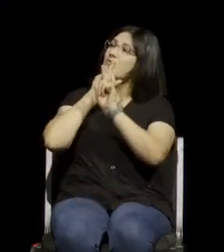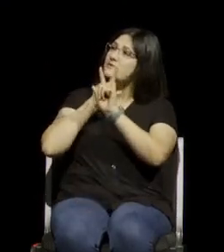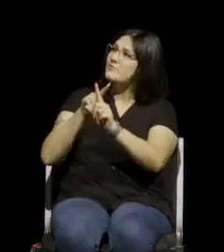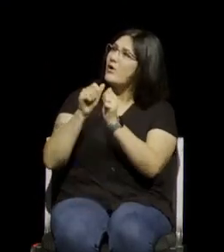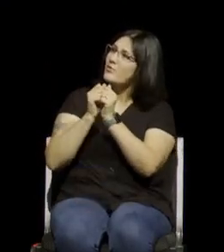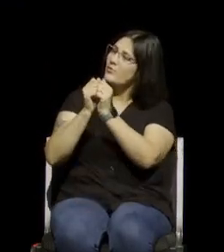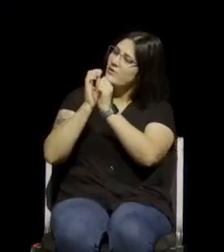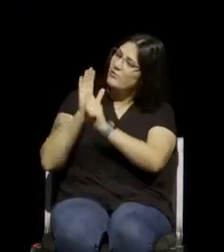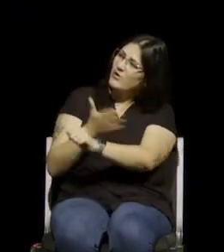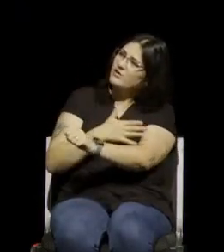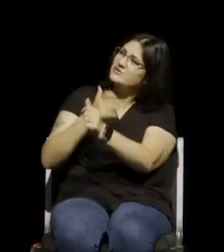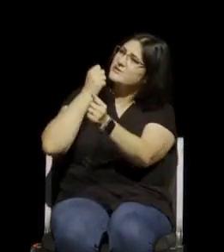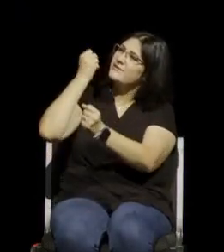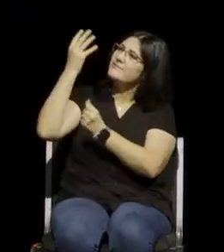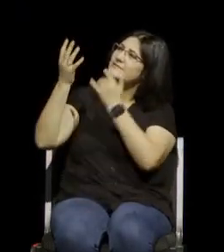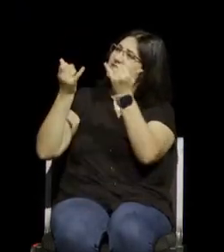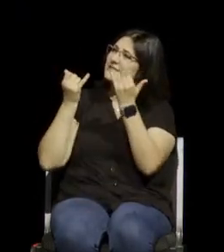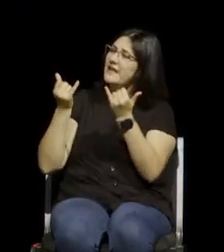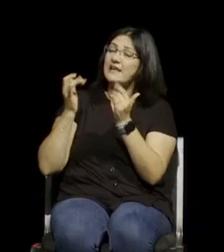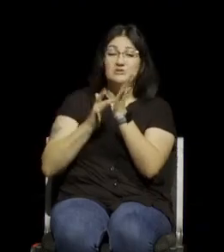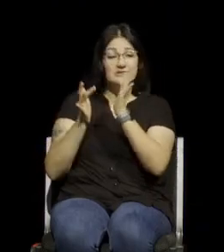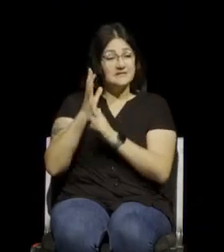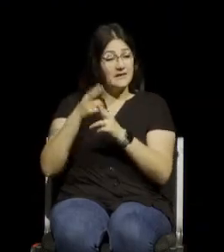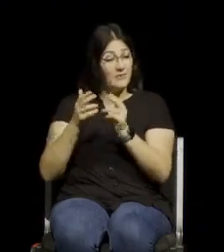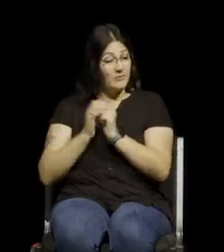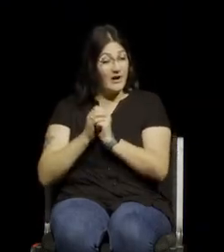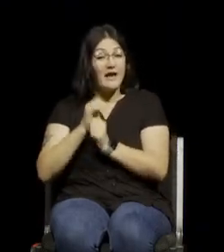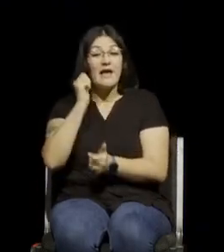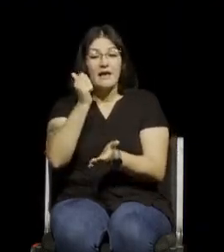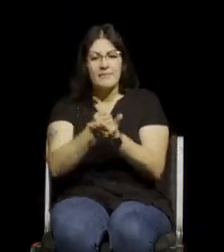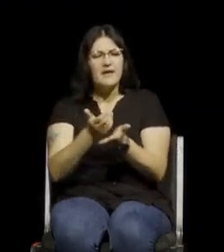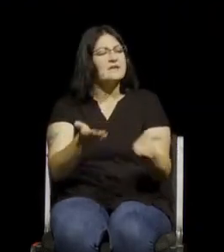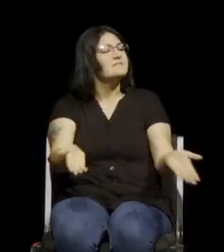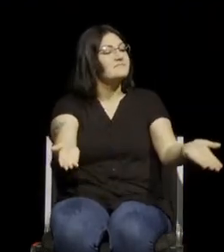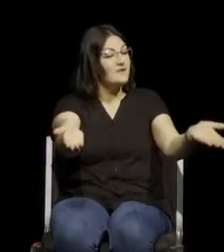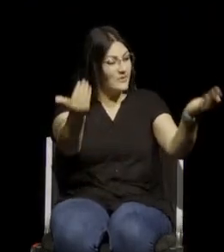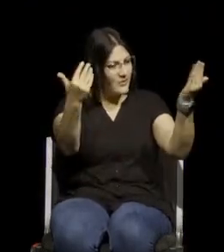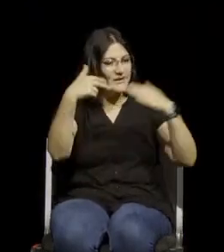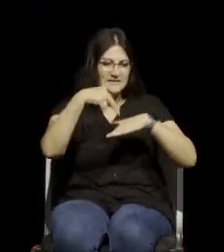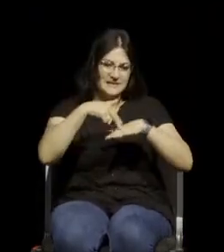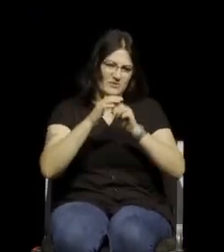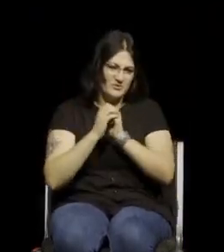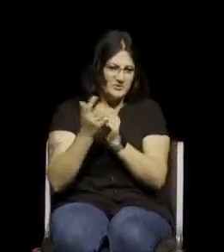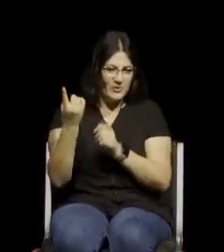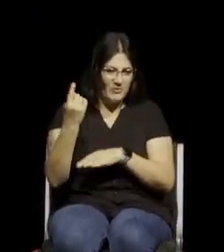worship to that knowledge today. It's in Jesus' name we pray. Amen. Friends, let's stand together and worship one more time.